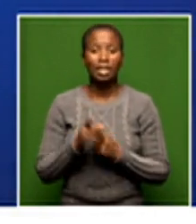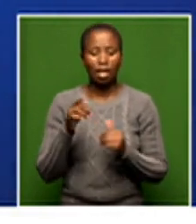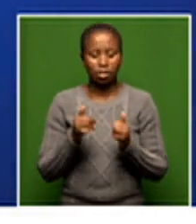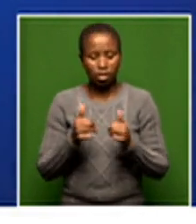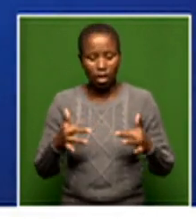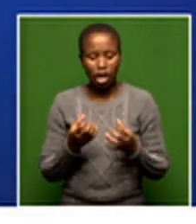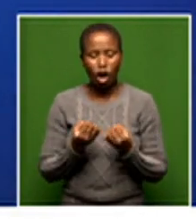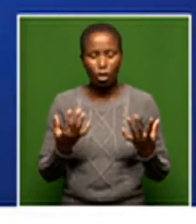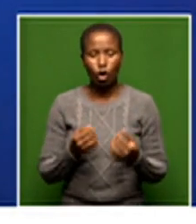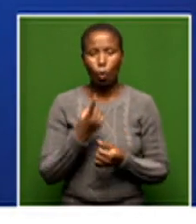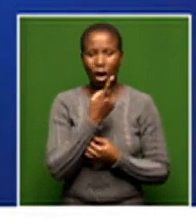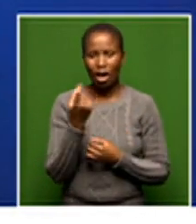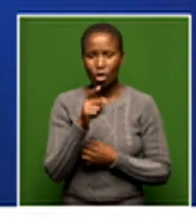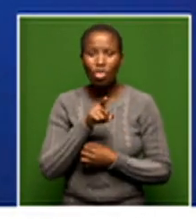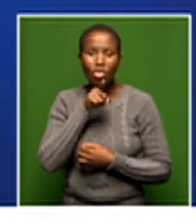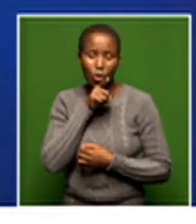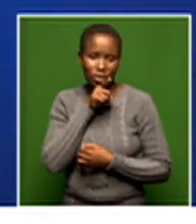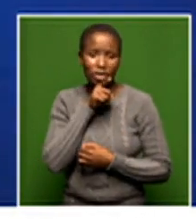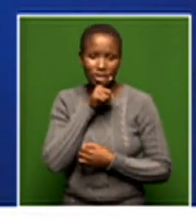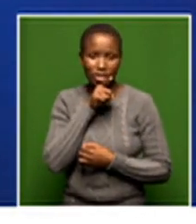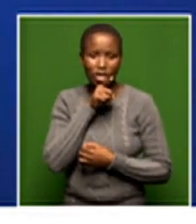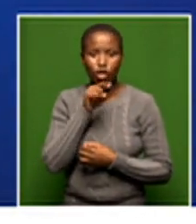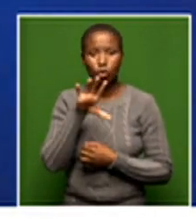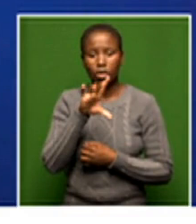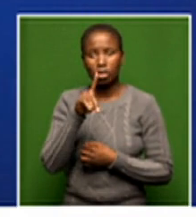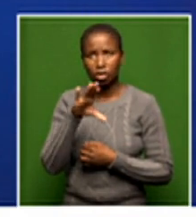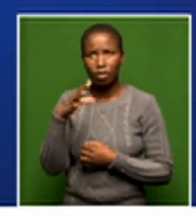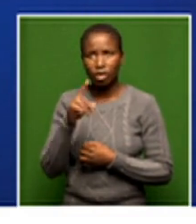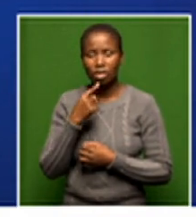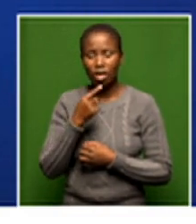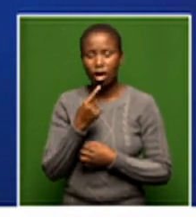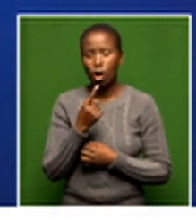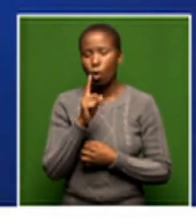above 100,000. So the Africa CDC reports that about